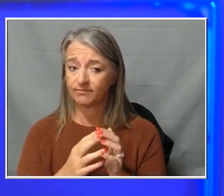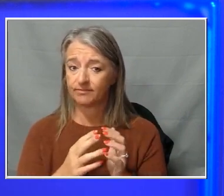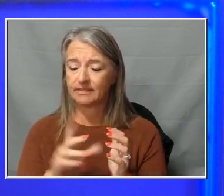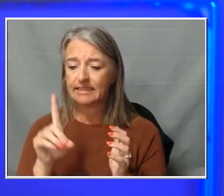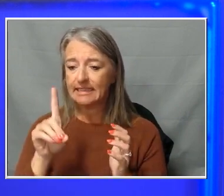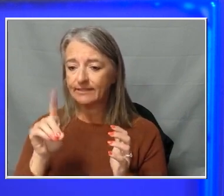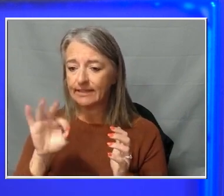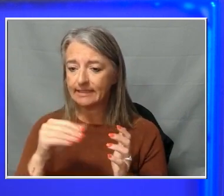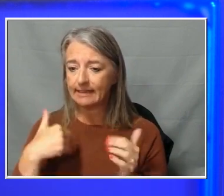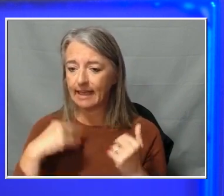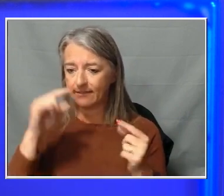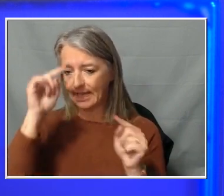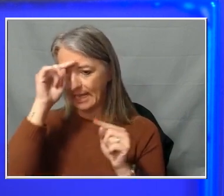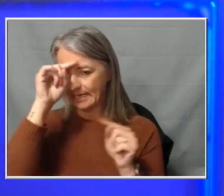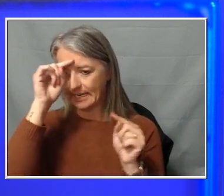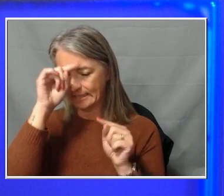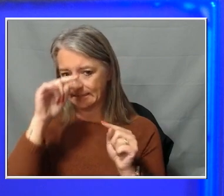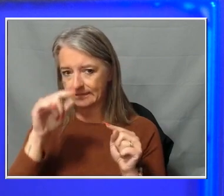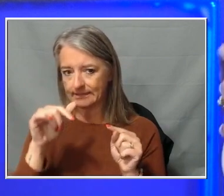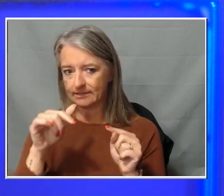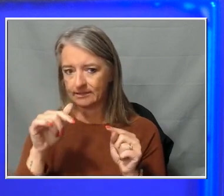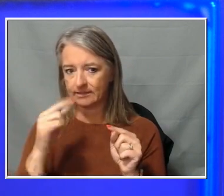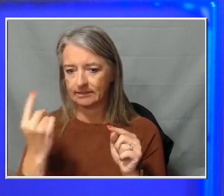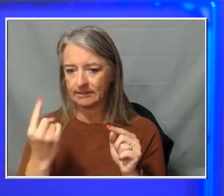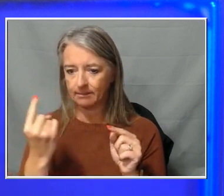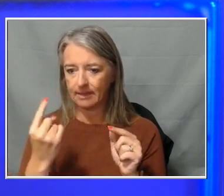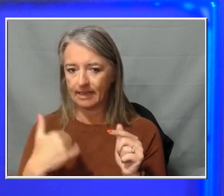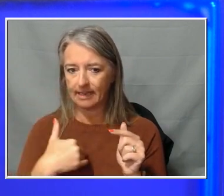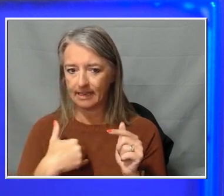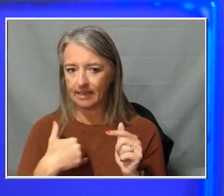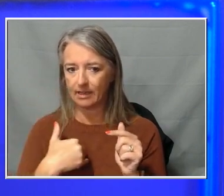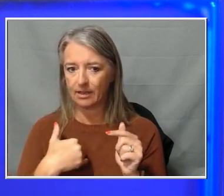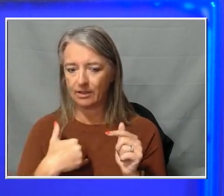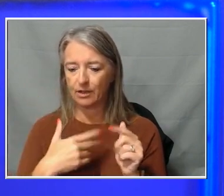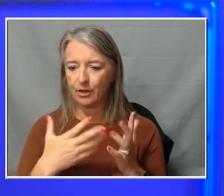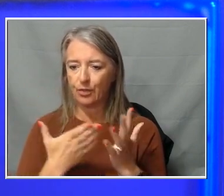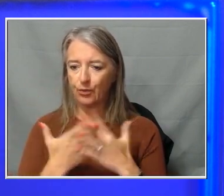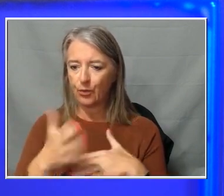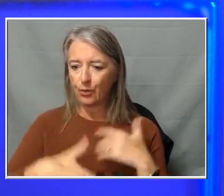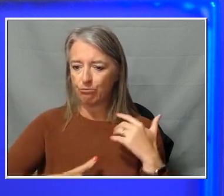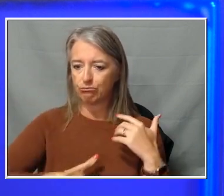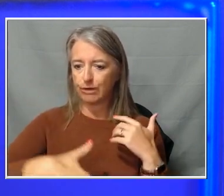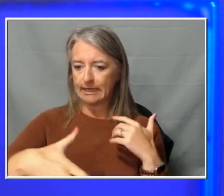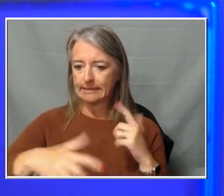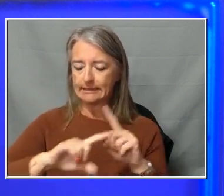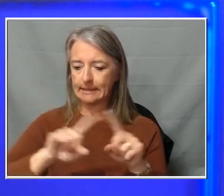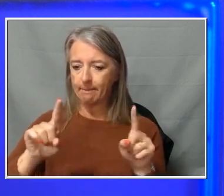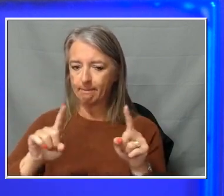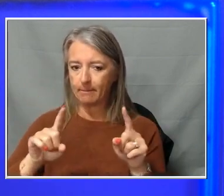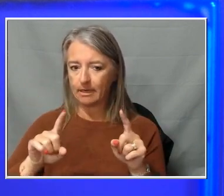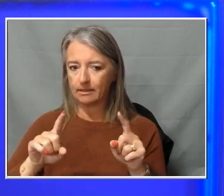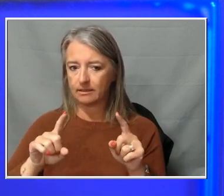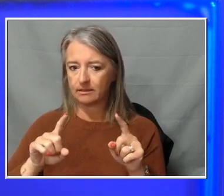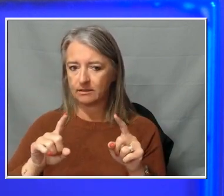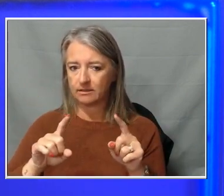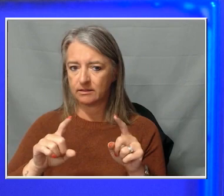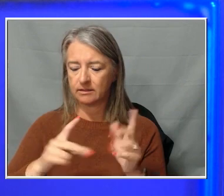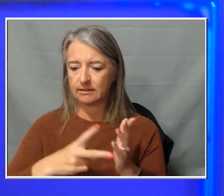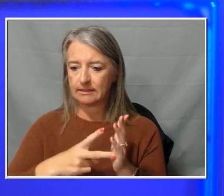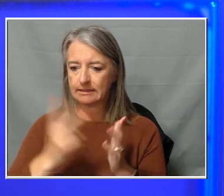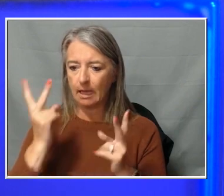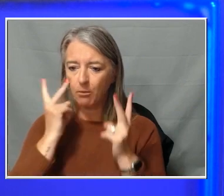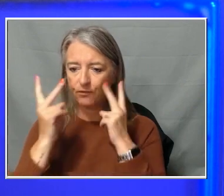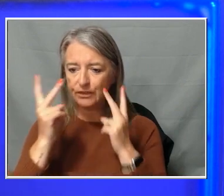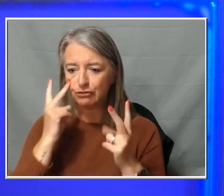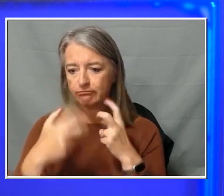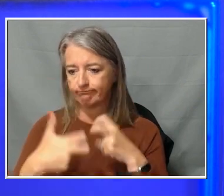headaches, that is something that I had throughout pregnancy. But it was the double vision. Yeah.